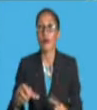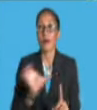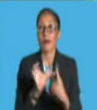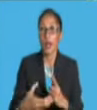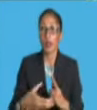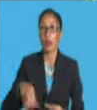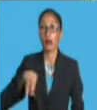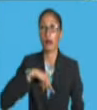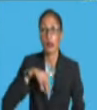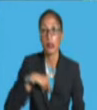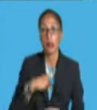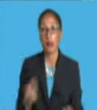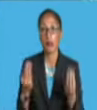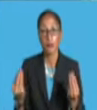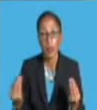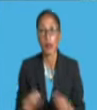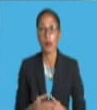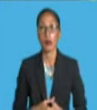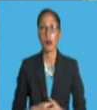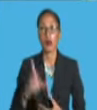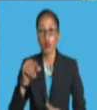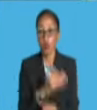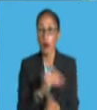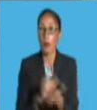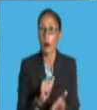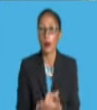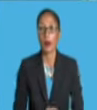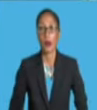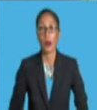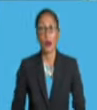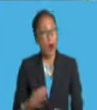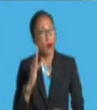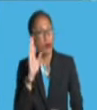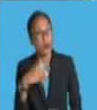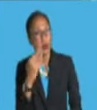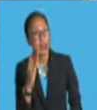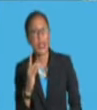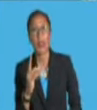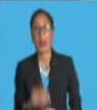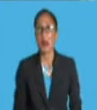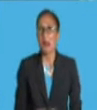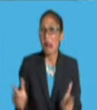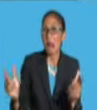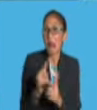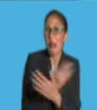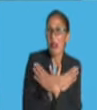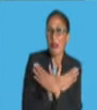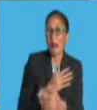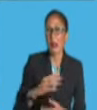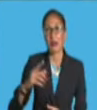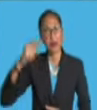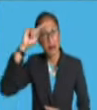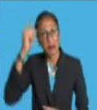and tolerance and remain committed to their responsibilities. We have noted a lack of love, tolerance and understanding which